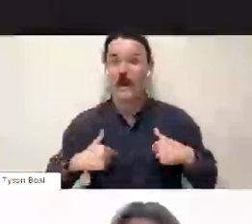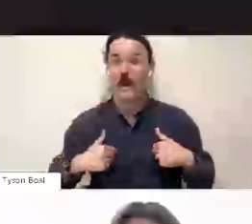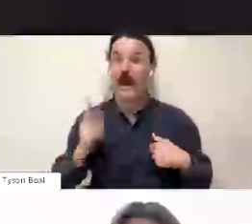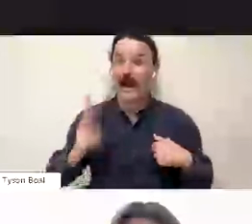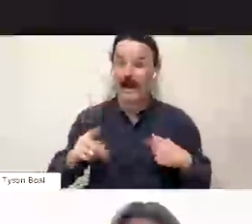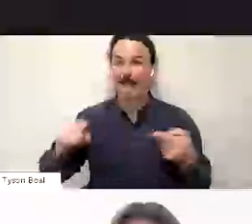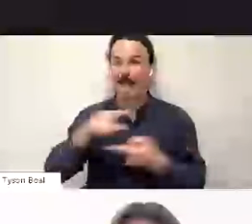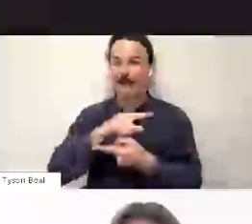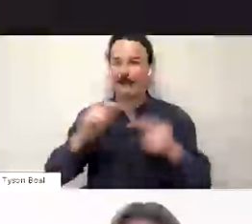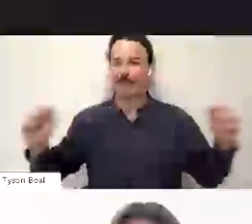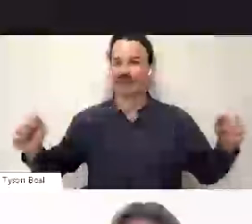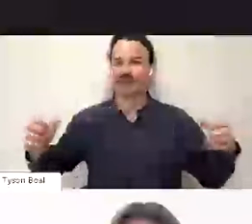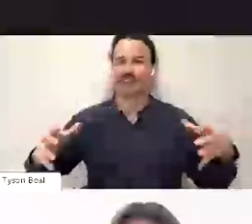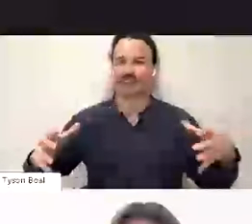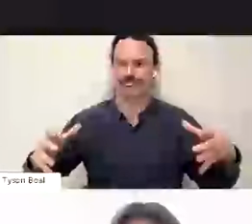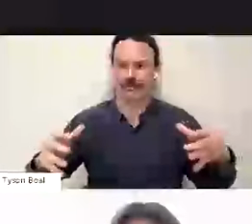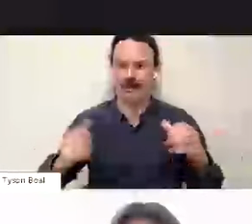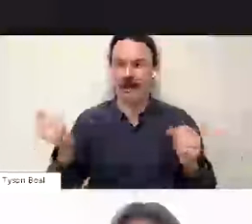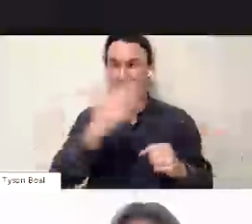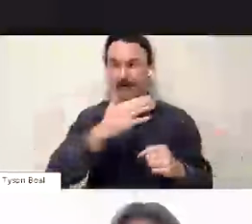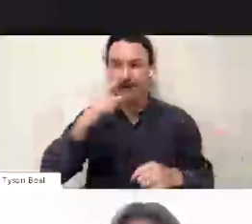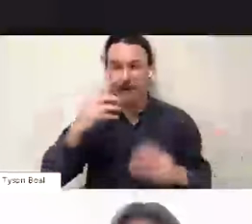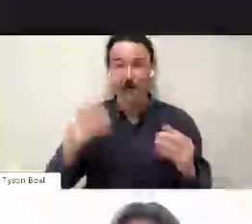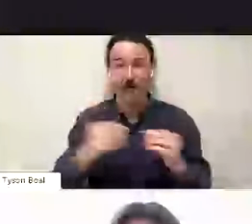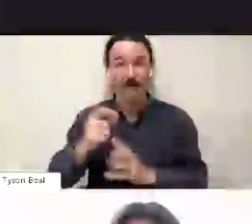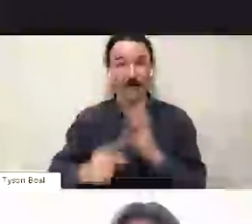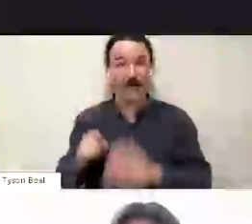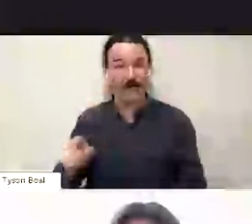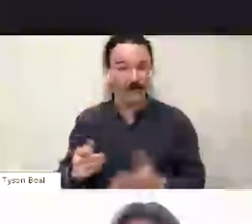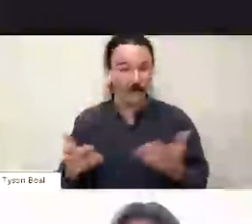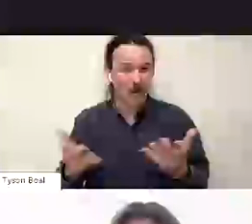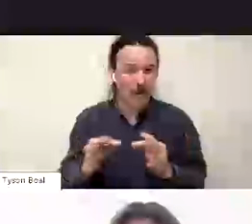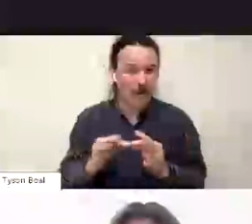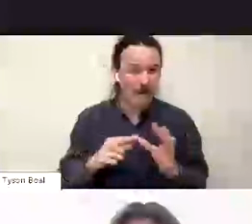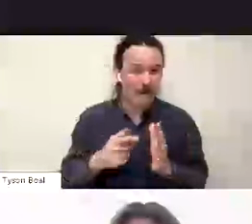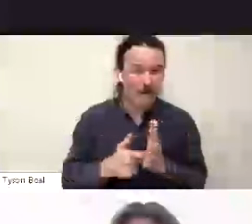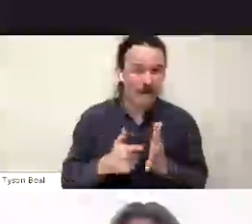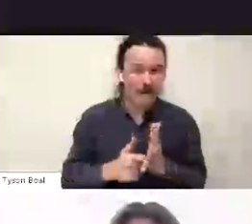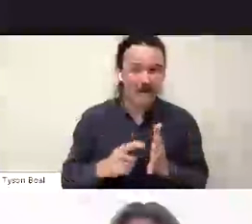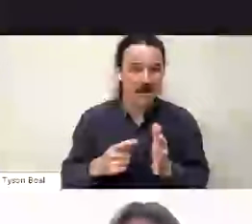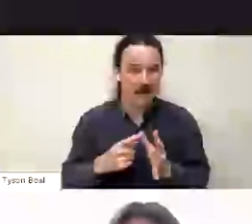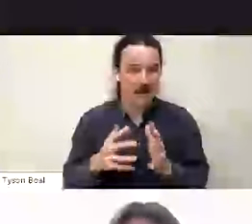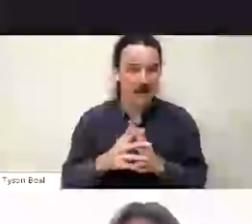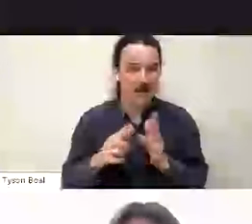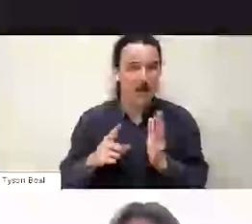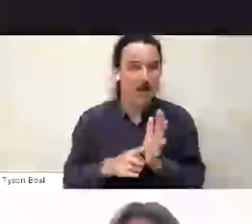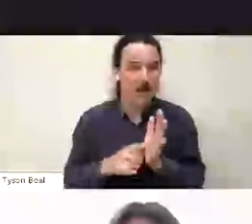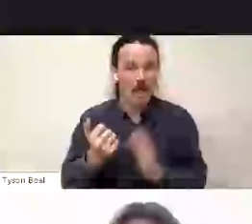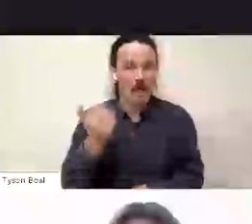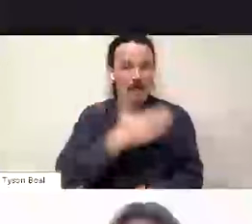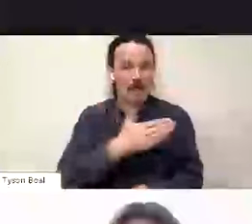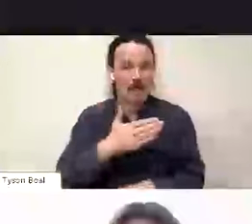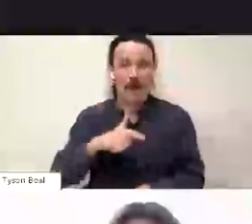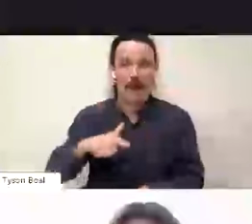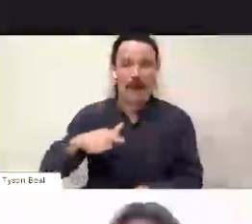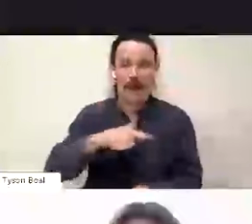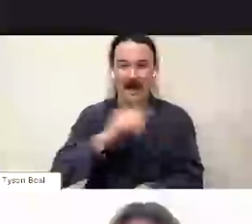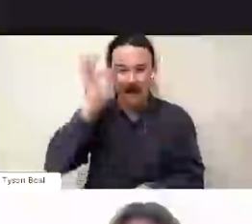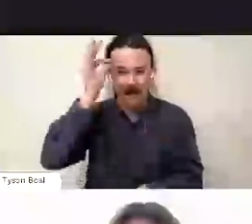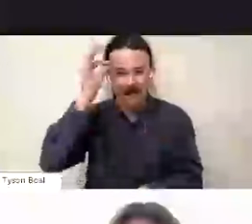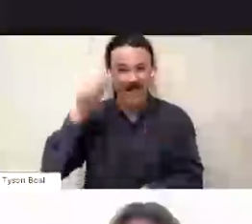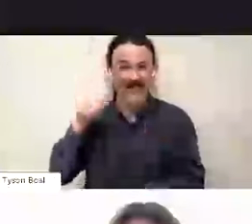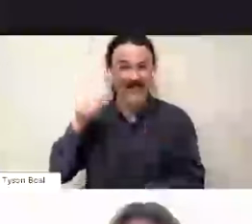Aboriginal people with disability at Dharawal Aboriginal Land Council, And from that, we established the Aboriginal Disability